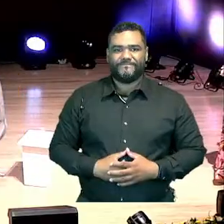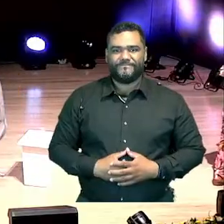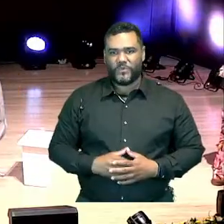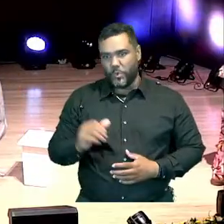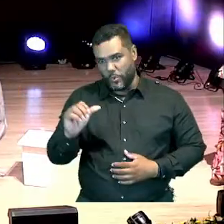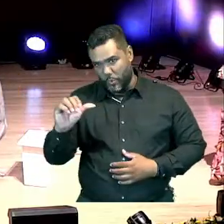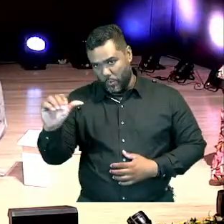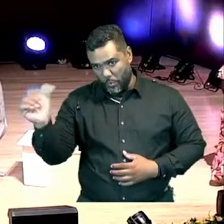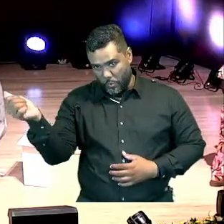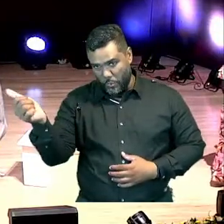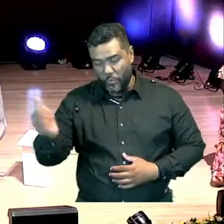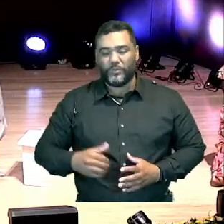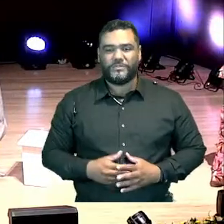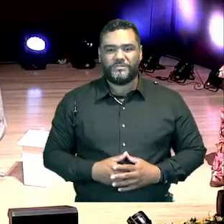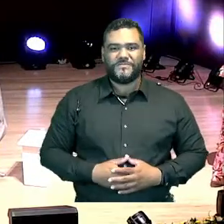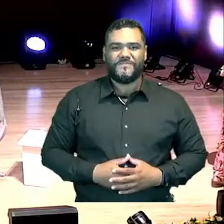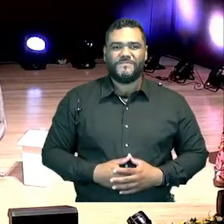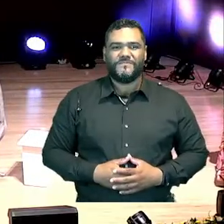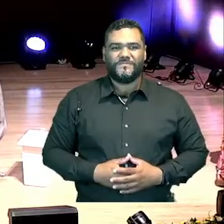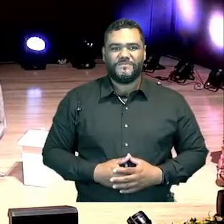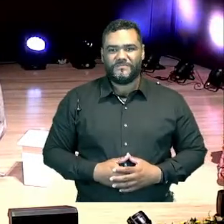This dialogue will be moderated,